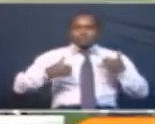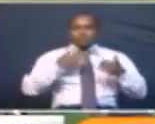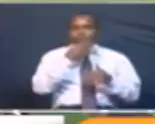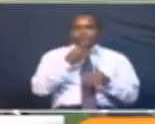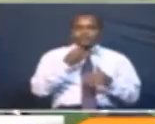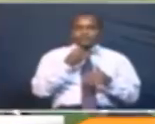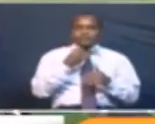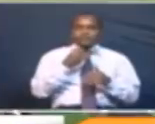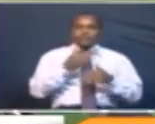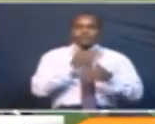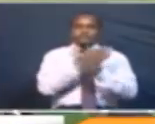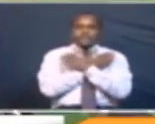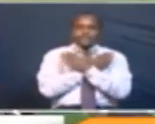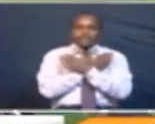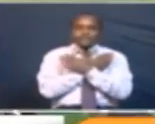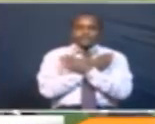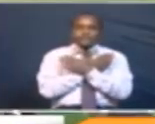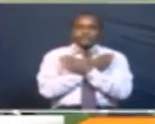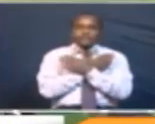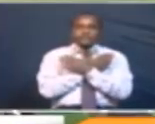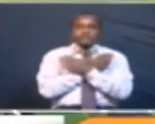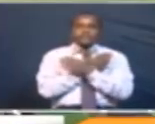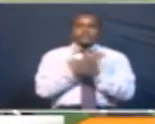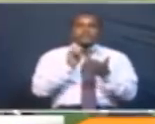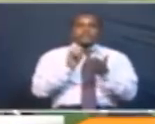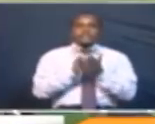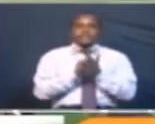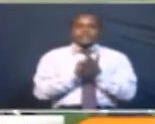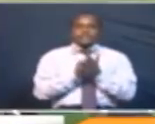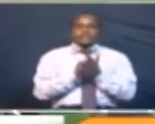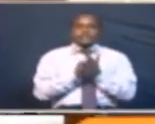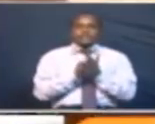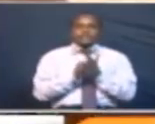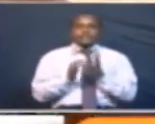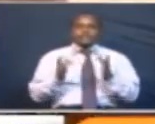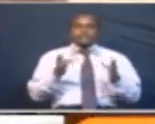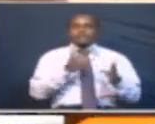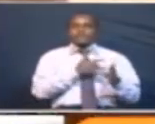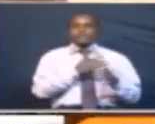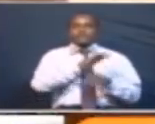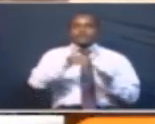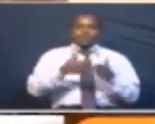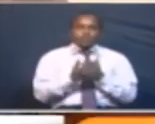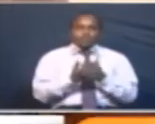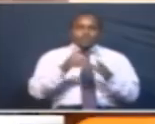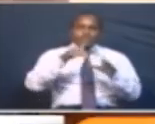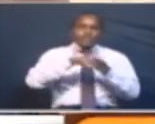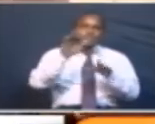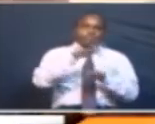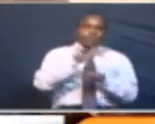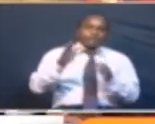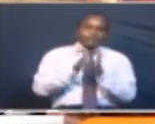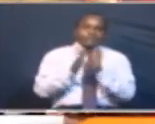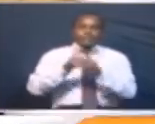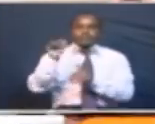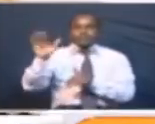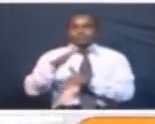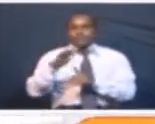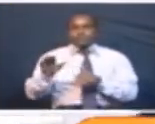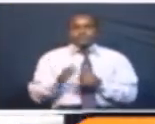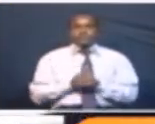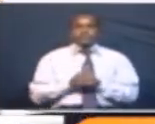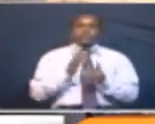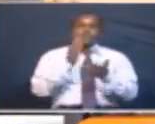and friendliness that endeared him to all, in and out of Parliament. So although Ben